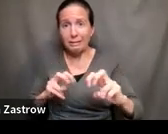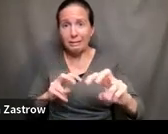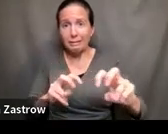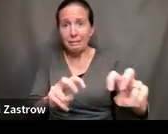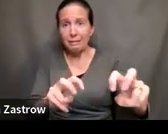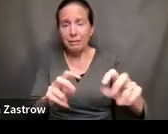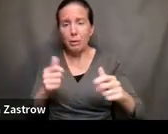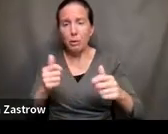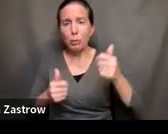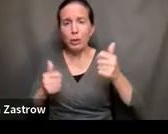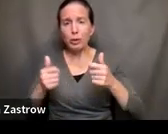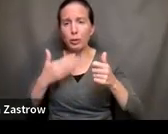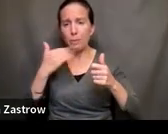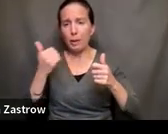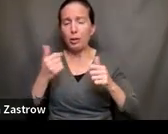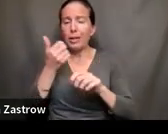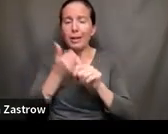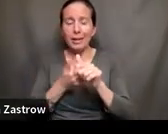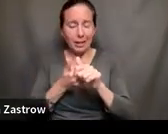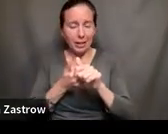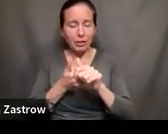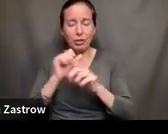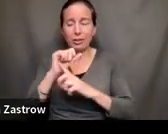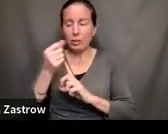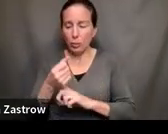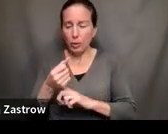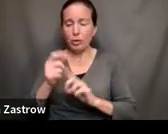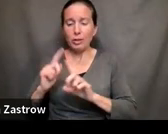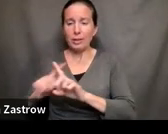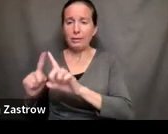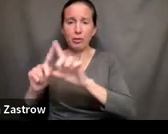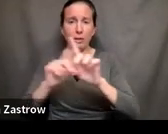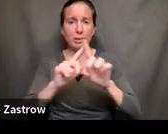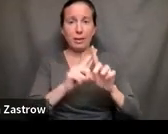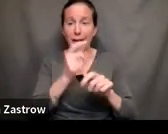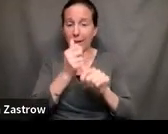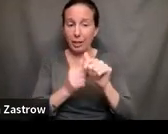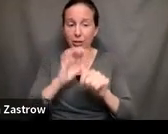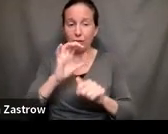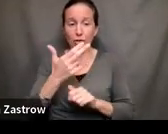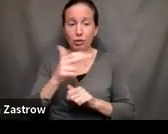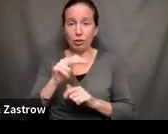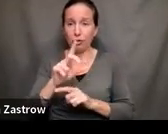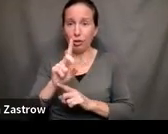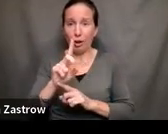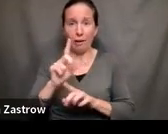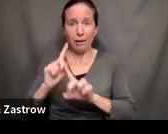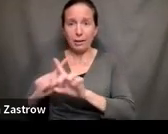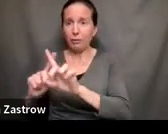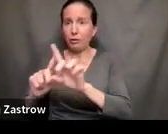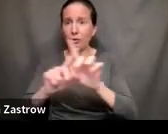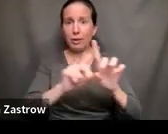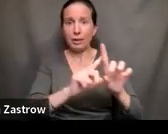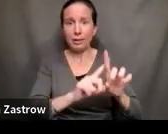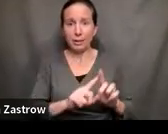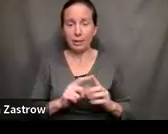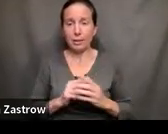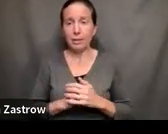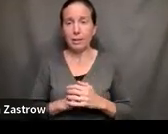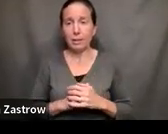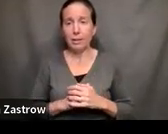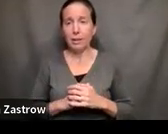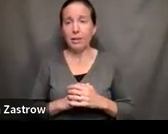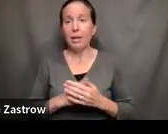something? That's going to be different. It's going to be different for every child. And it might be different for the same child working on different